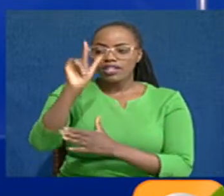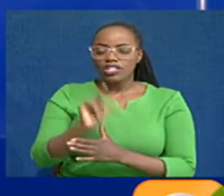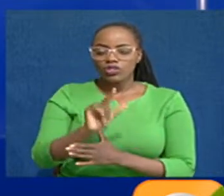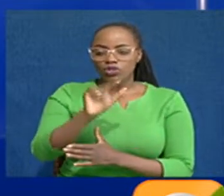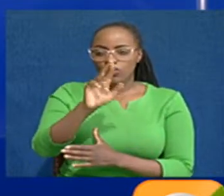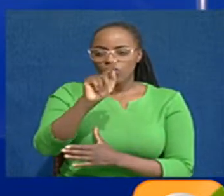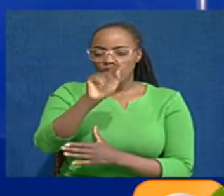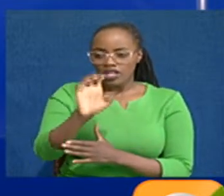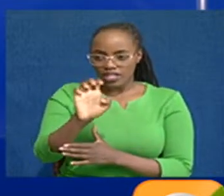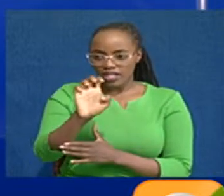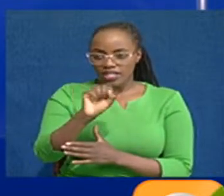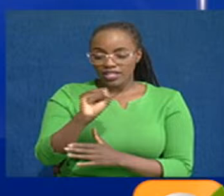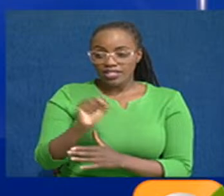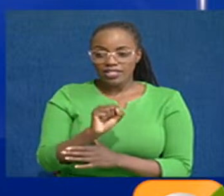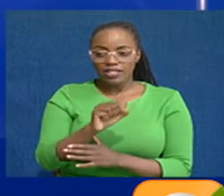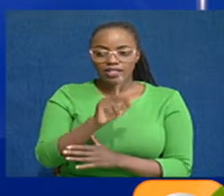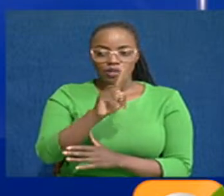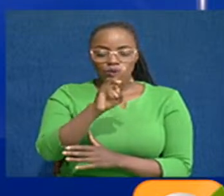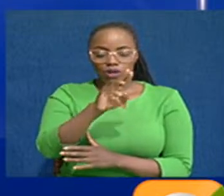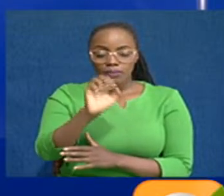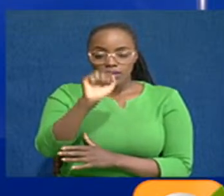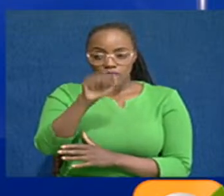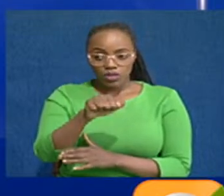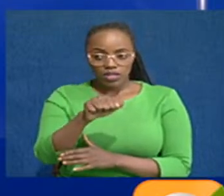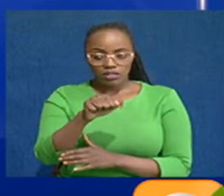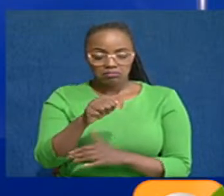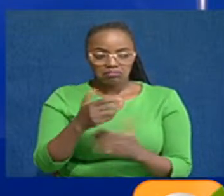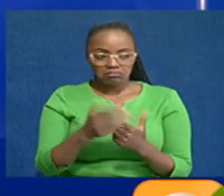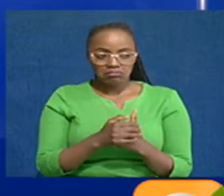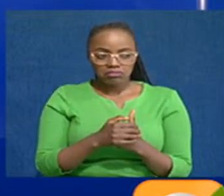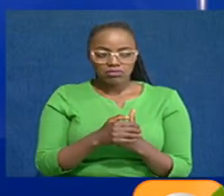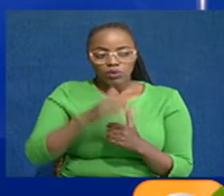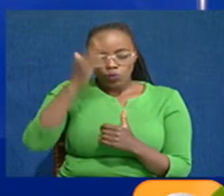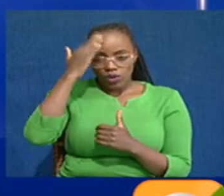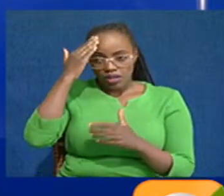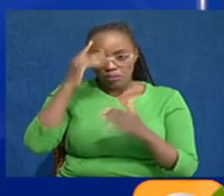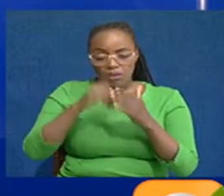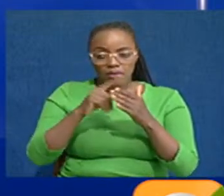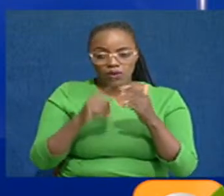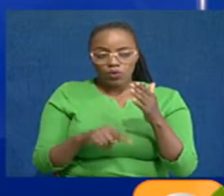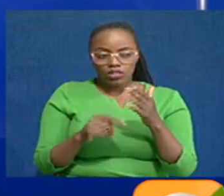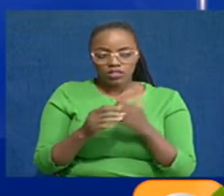Kwame? Okay, yeah. So let's remember that